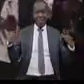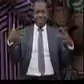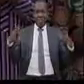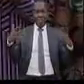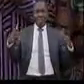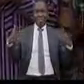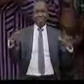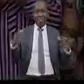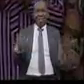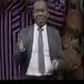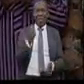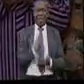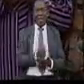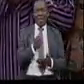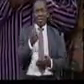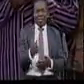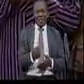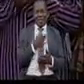Amen.